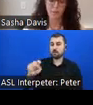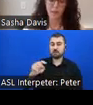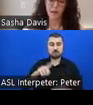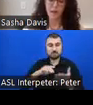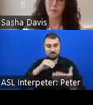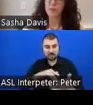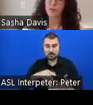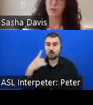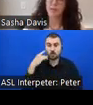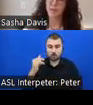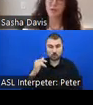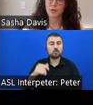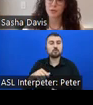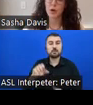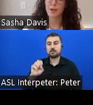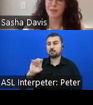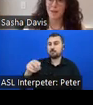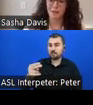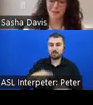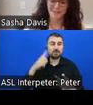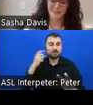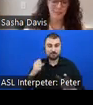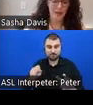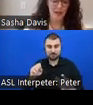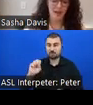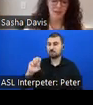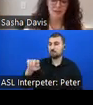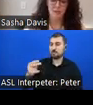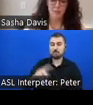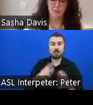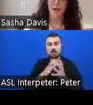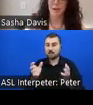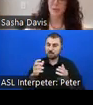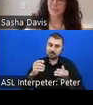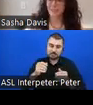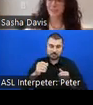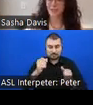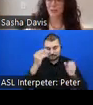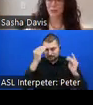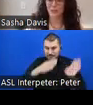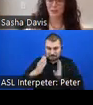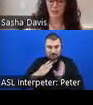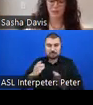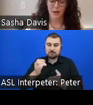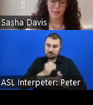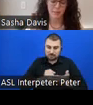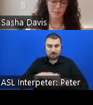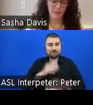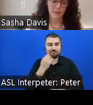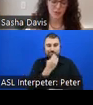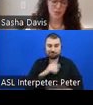silversmithing, but was doing a lot of drawing on napkins. And by presenting these to the